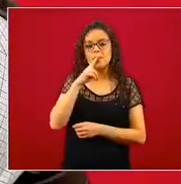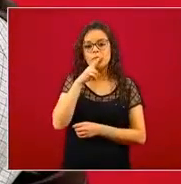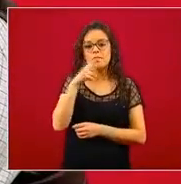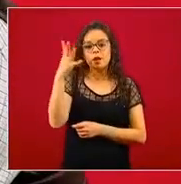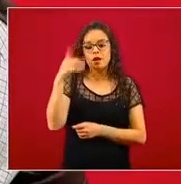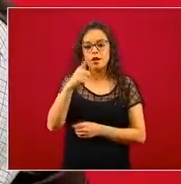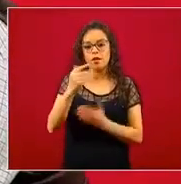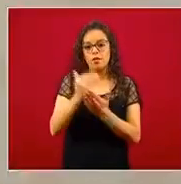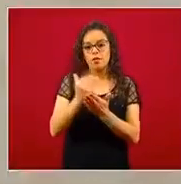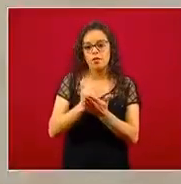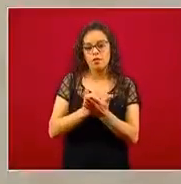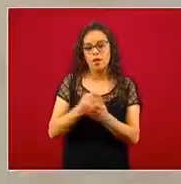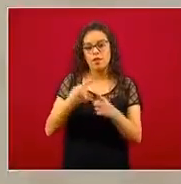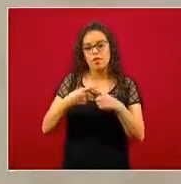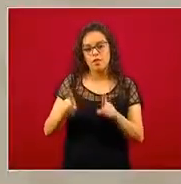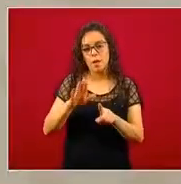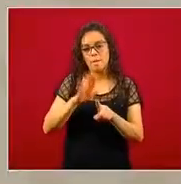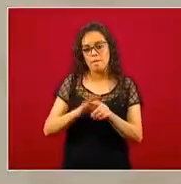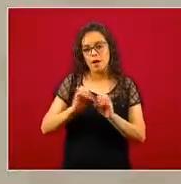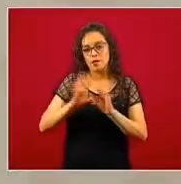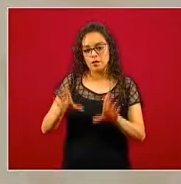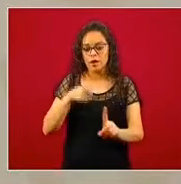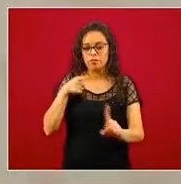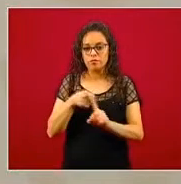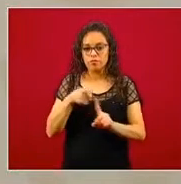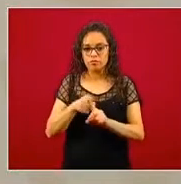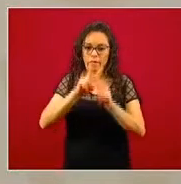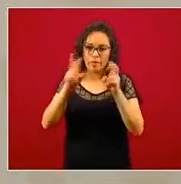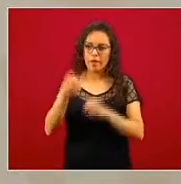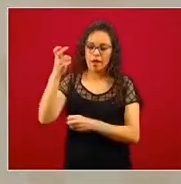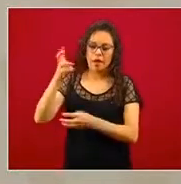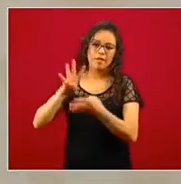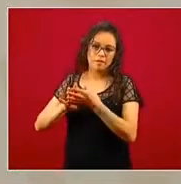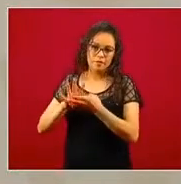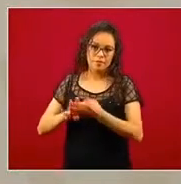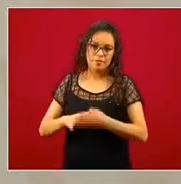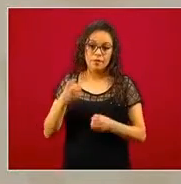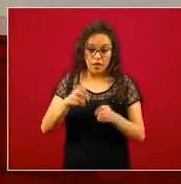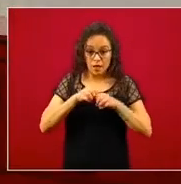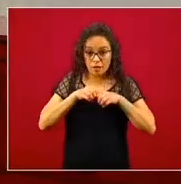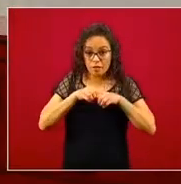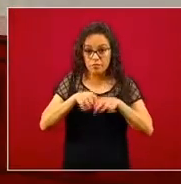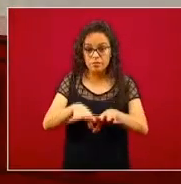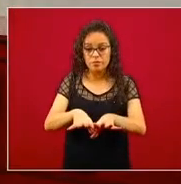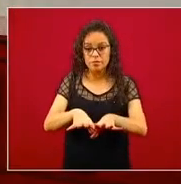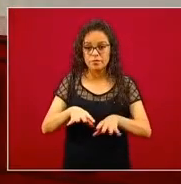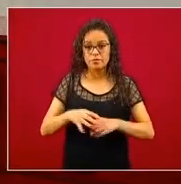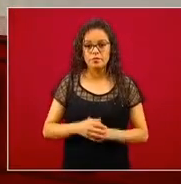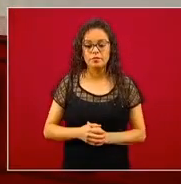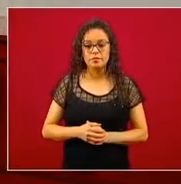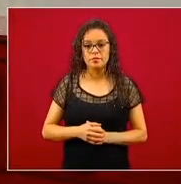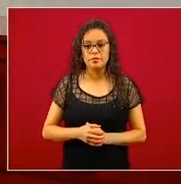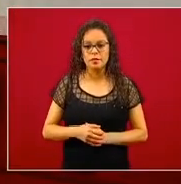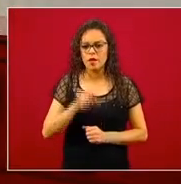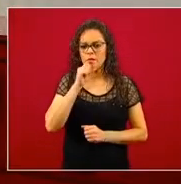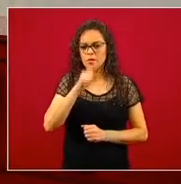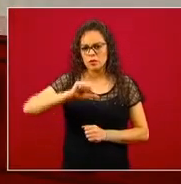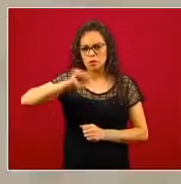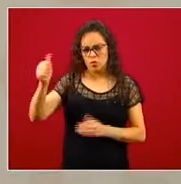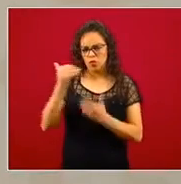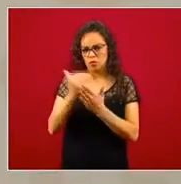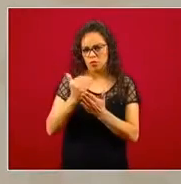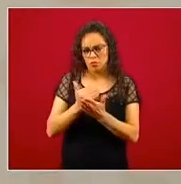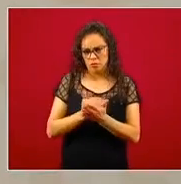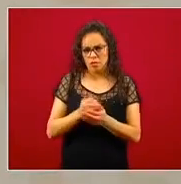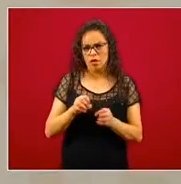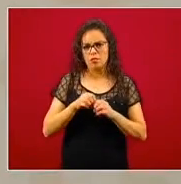many actions that we could even find in the guideline of confined spaces, for instance, but due